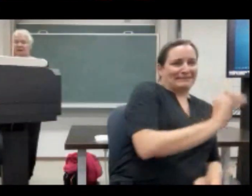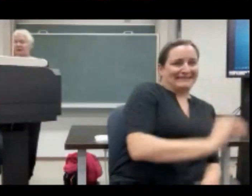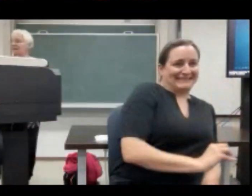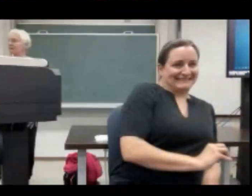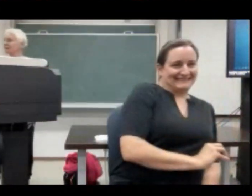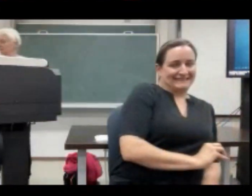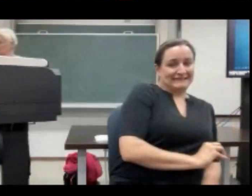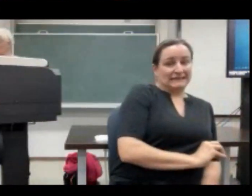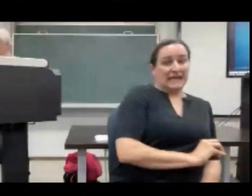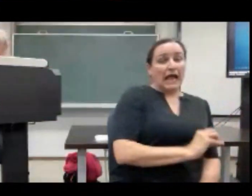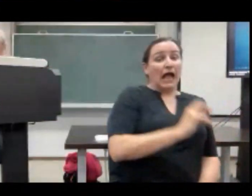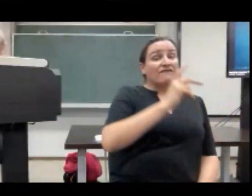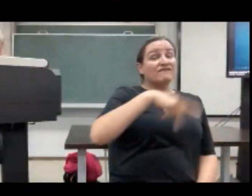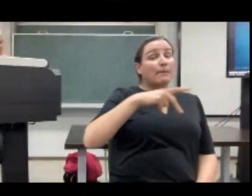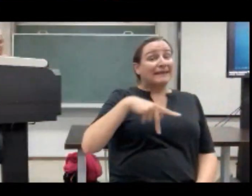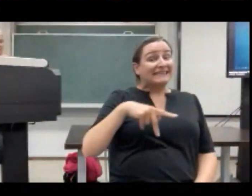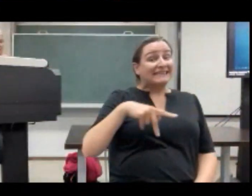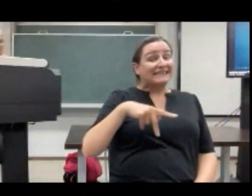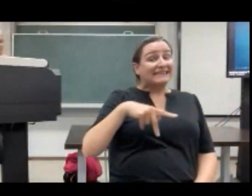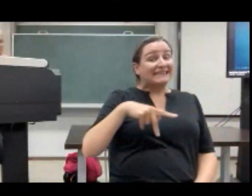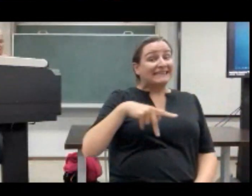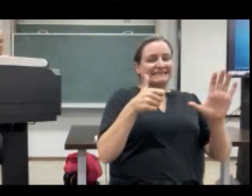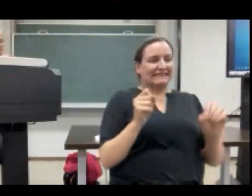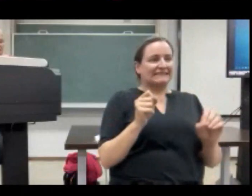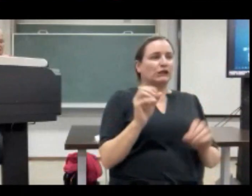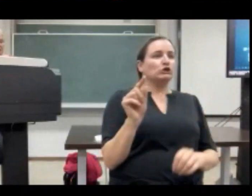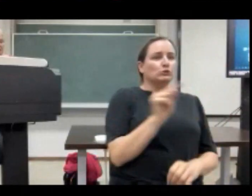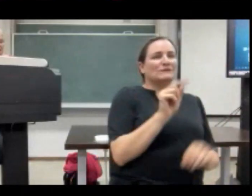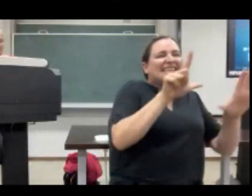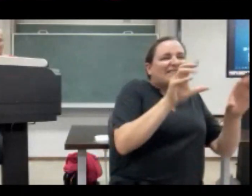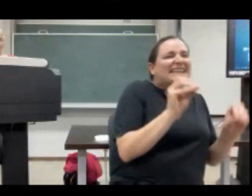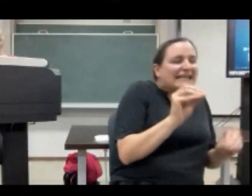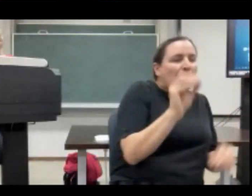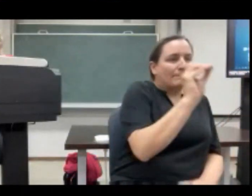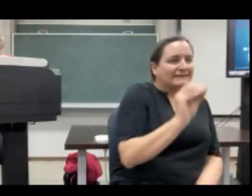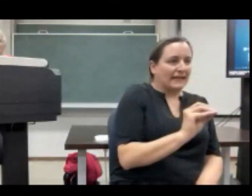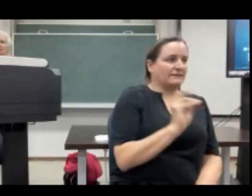even higher, 60 to 70% had been sexually abused.